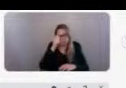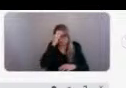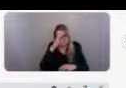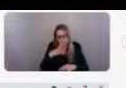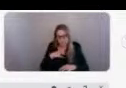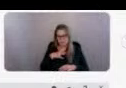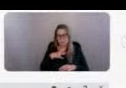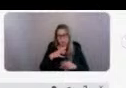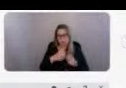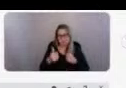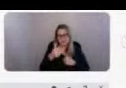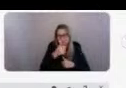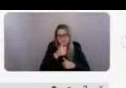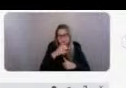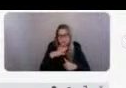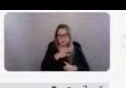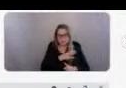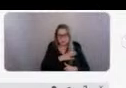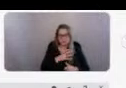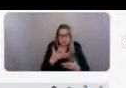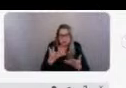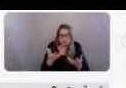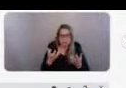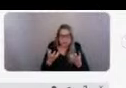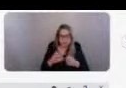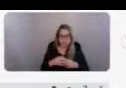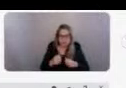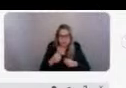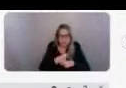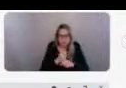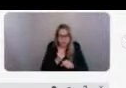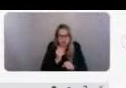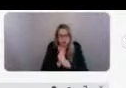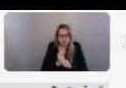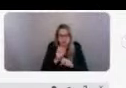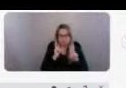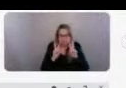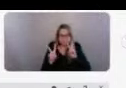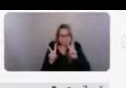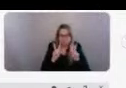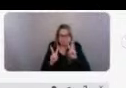councils and i would just like to make this observation